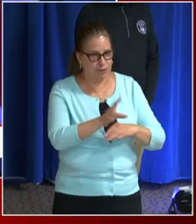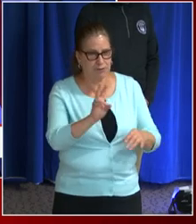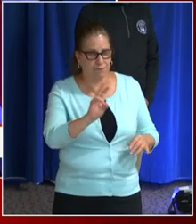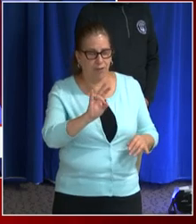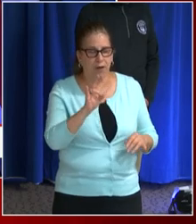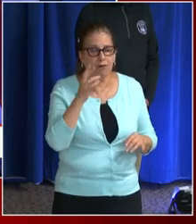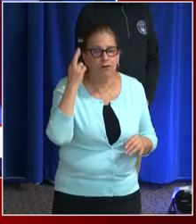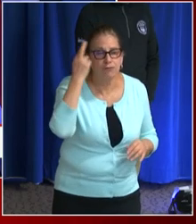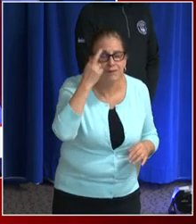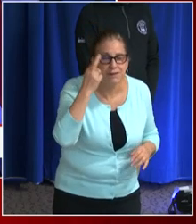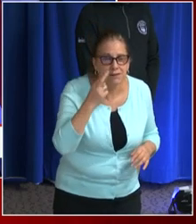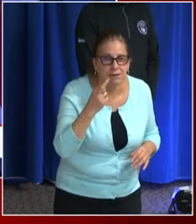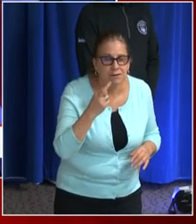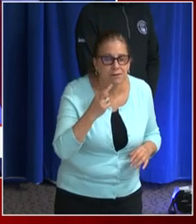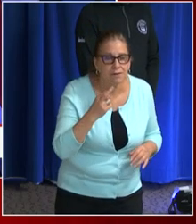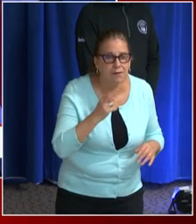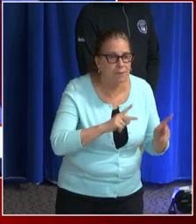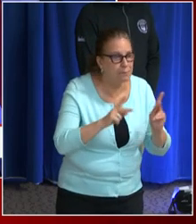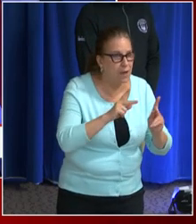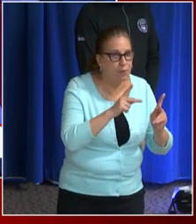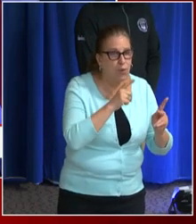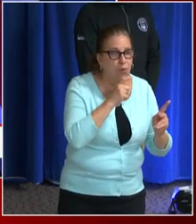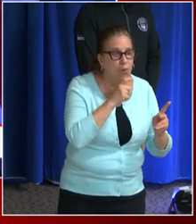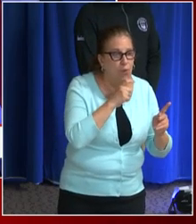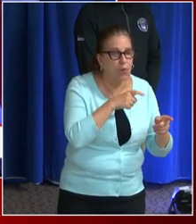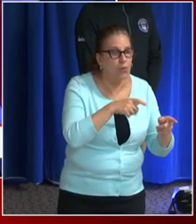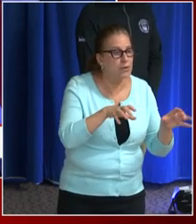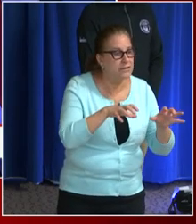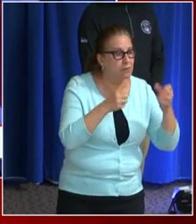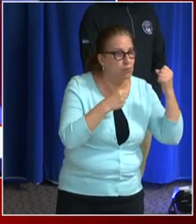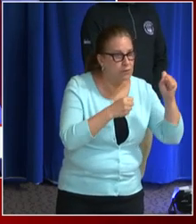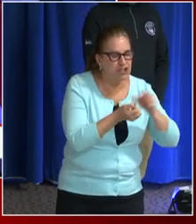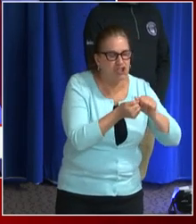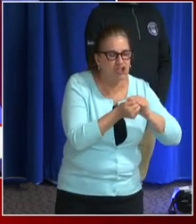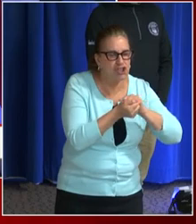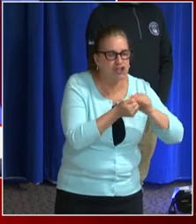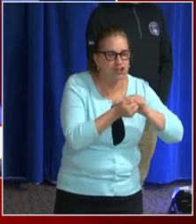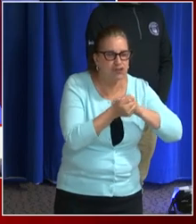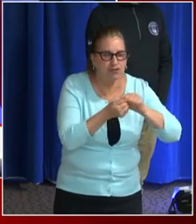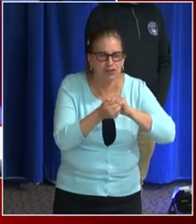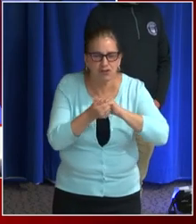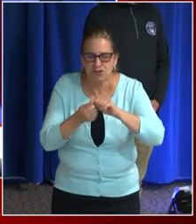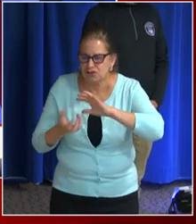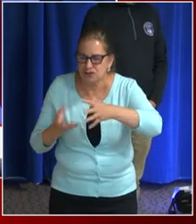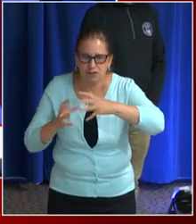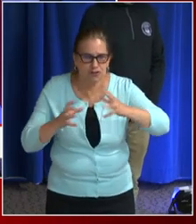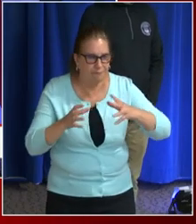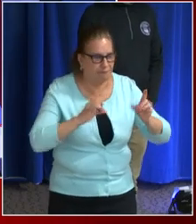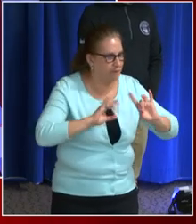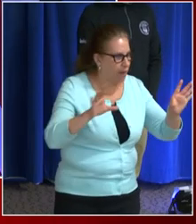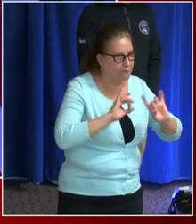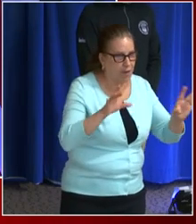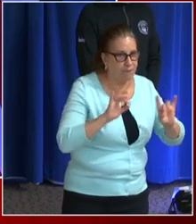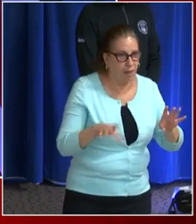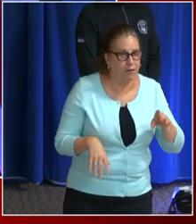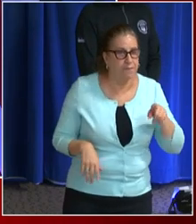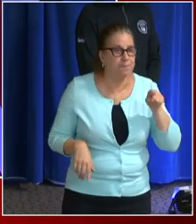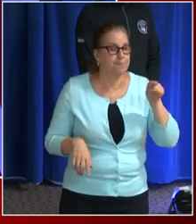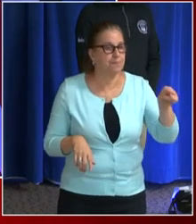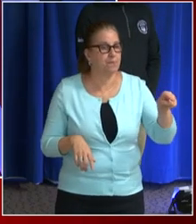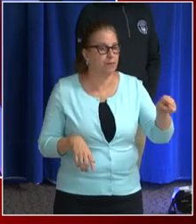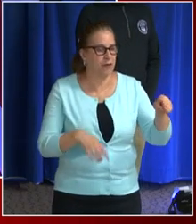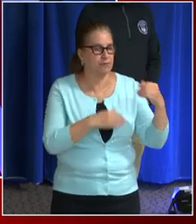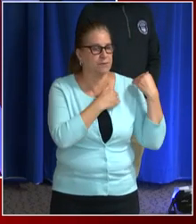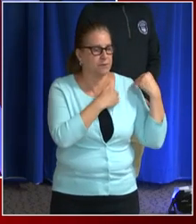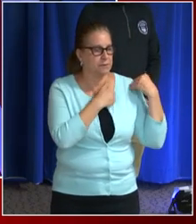of the agitators who destroyed our city. They are really the ones that are responsible for silencing the voice of the people